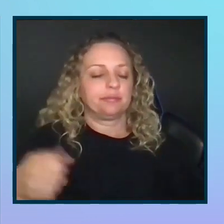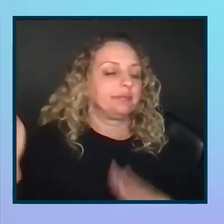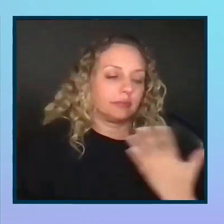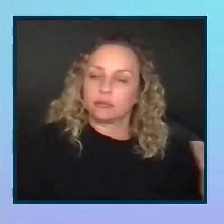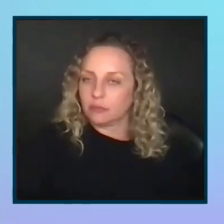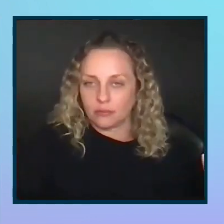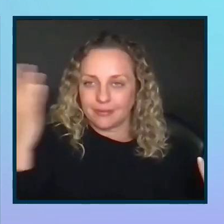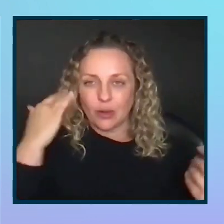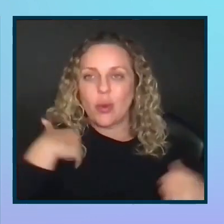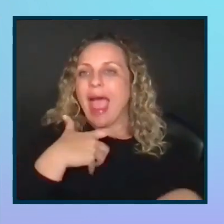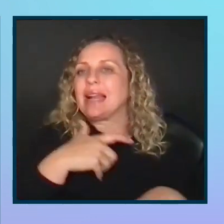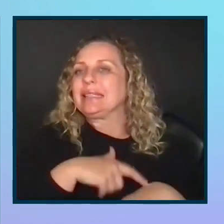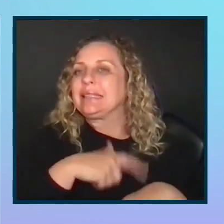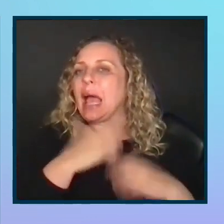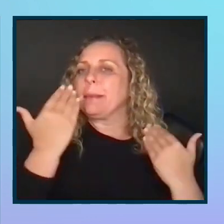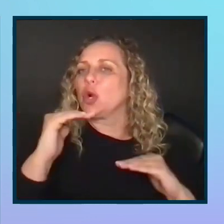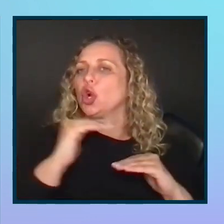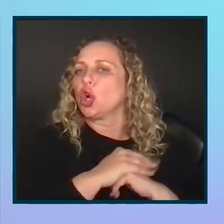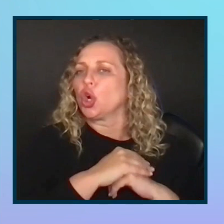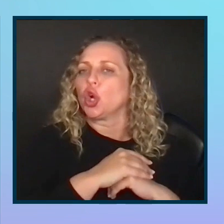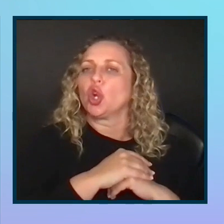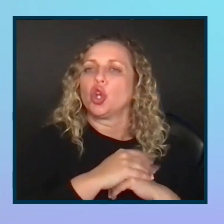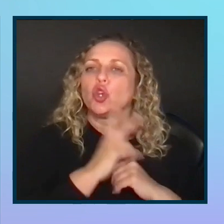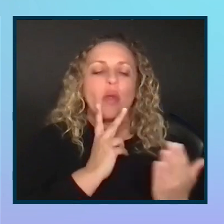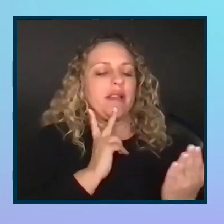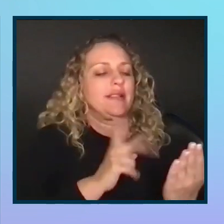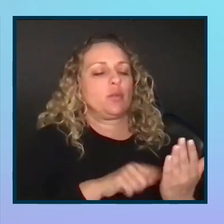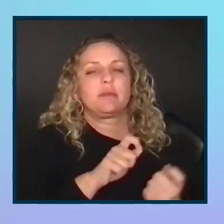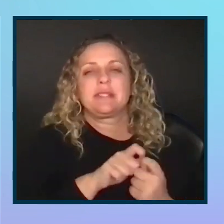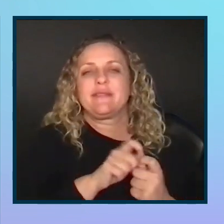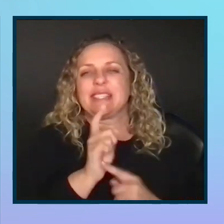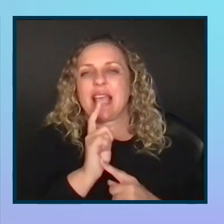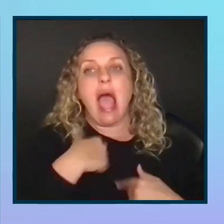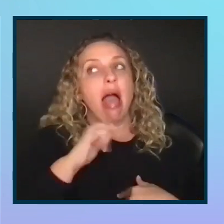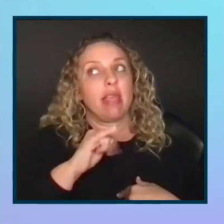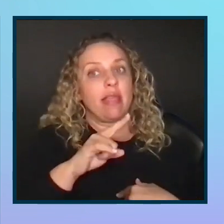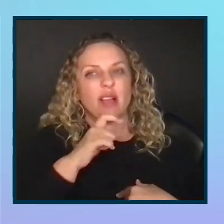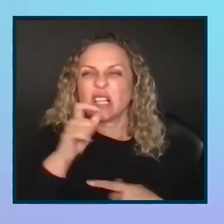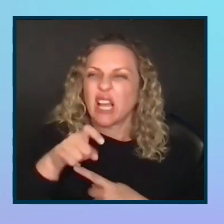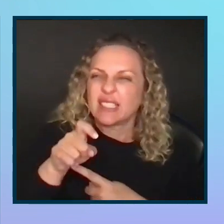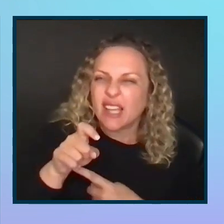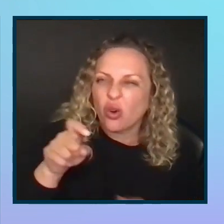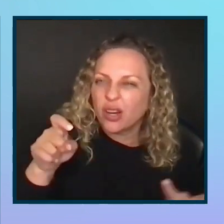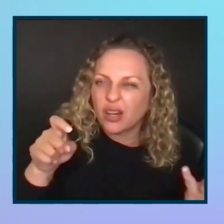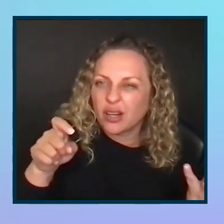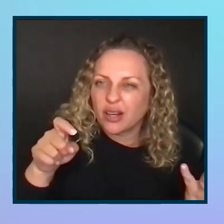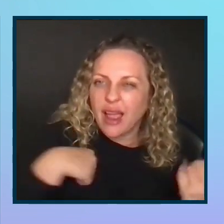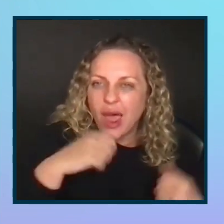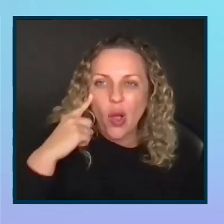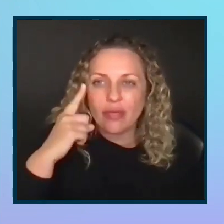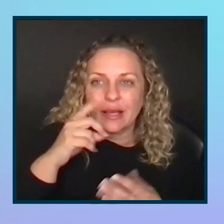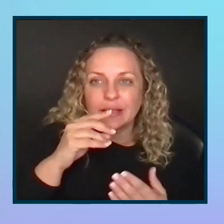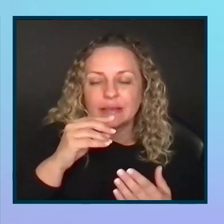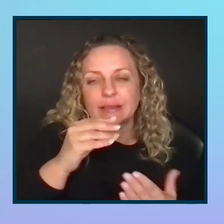had a timer. So it was only visible for a certain amount of seconds. I think that is unnecessary because I don't think that data